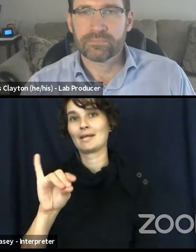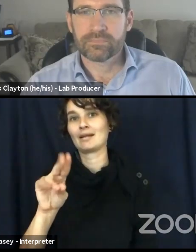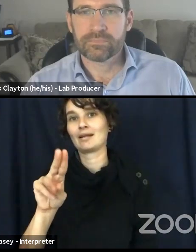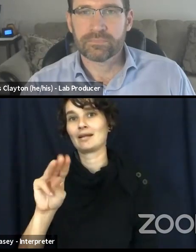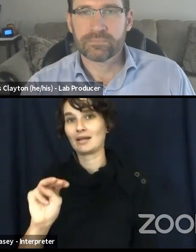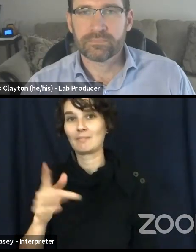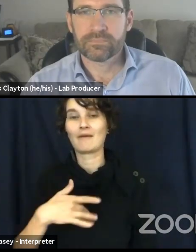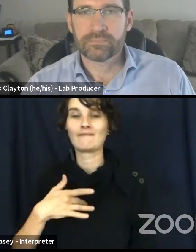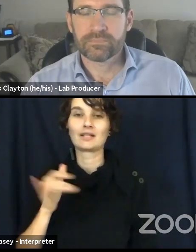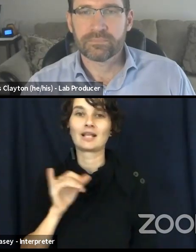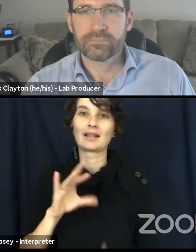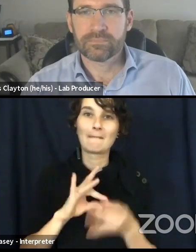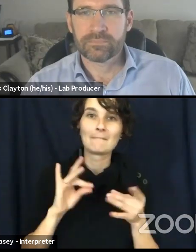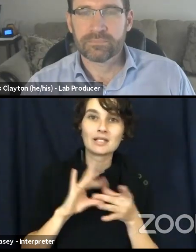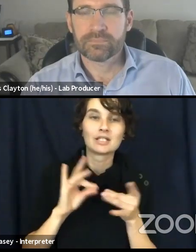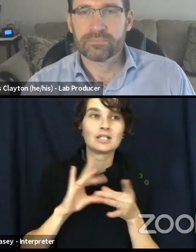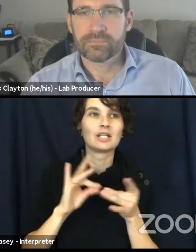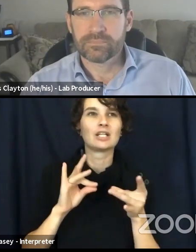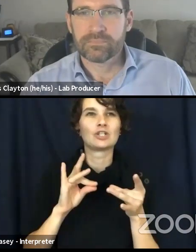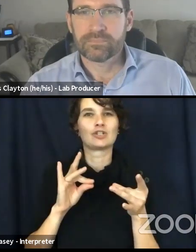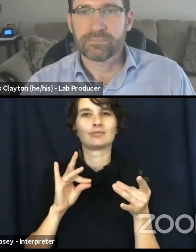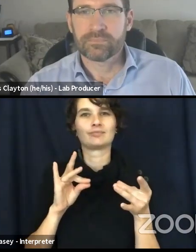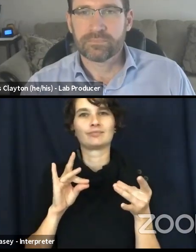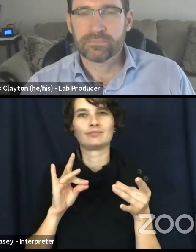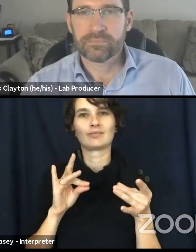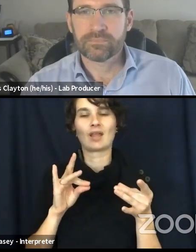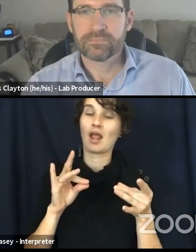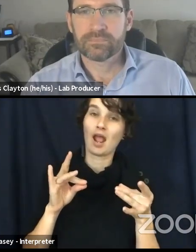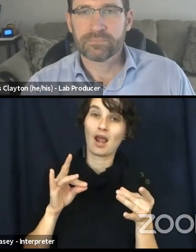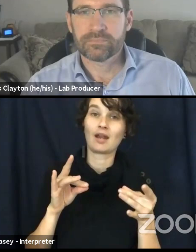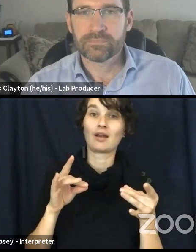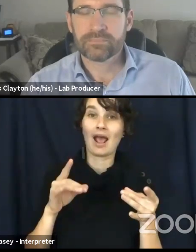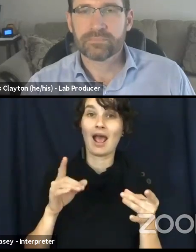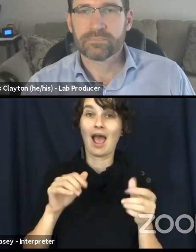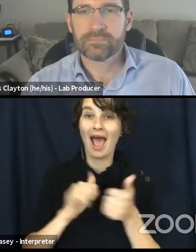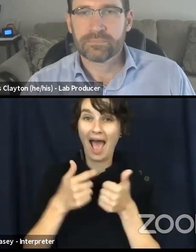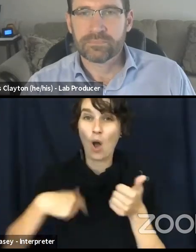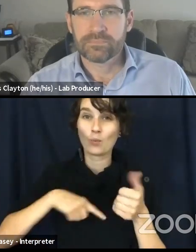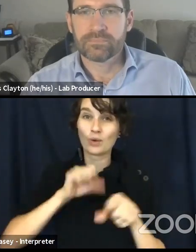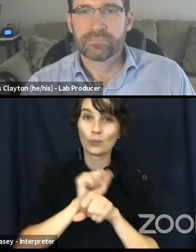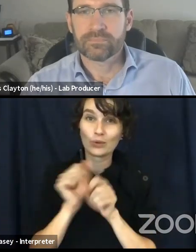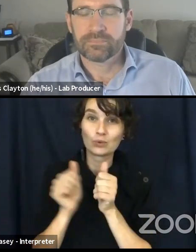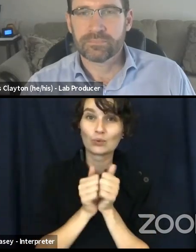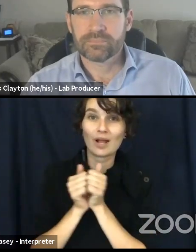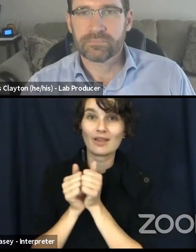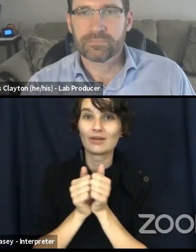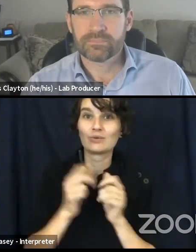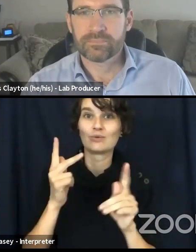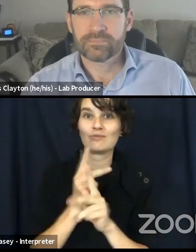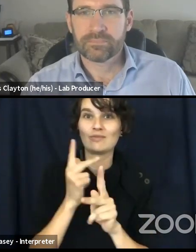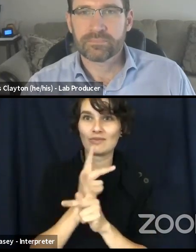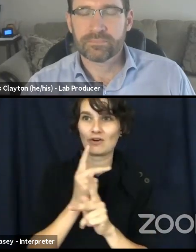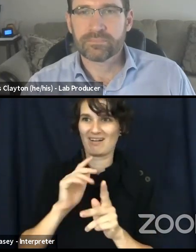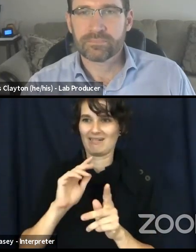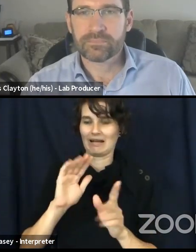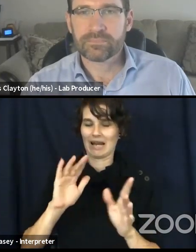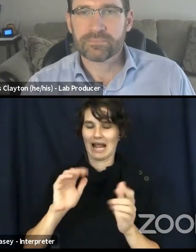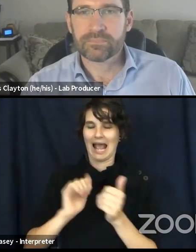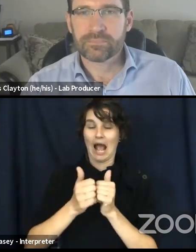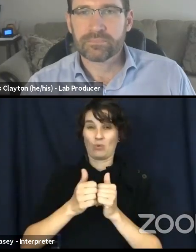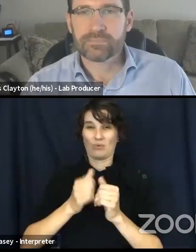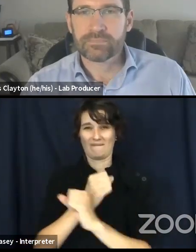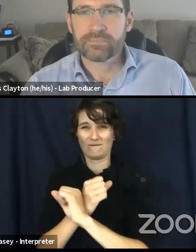in like an acute way to me, and like the act of working together to configure our orientation to the virtual interaction is the work, like is